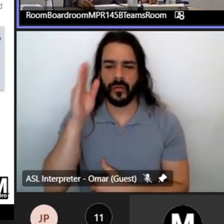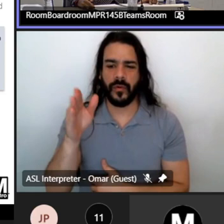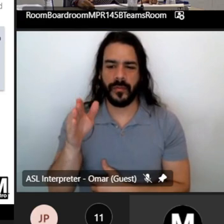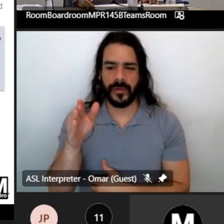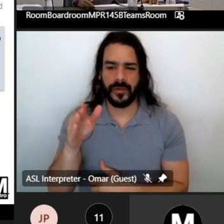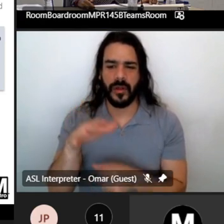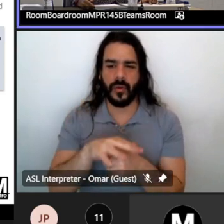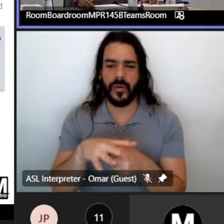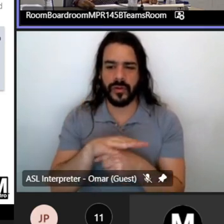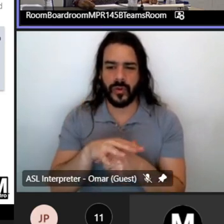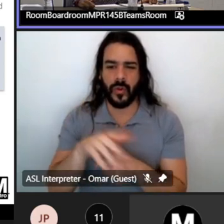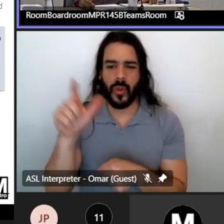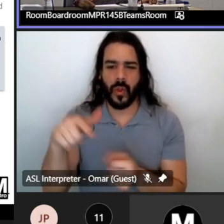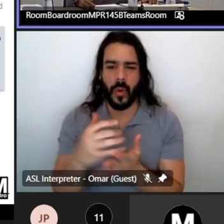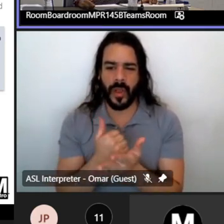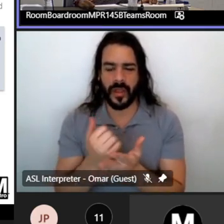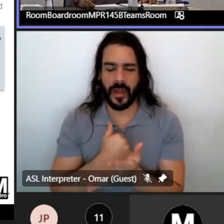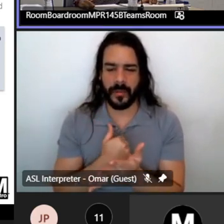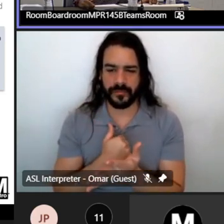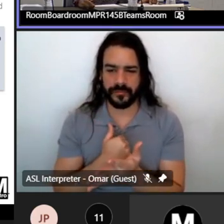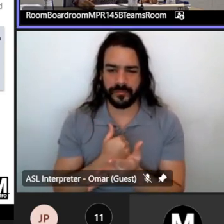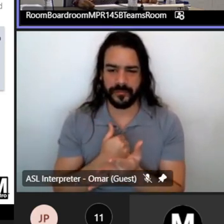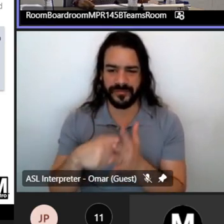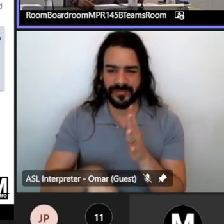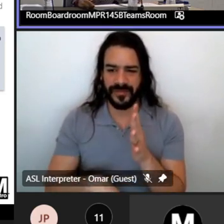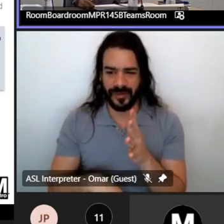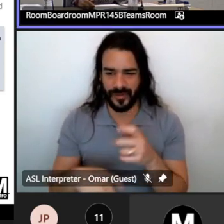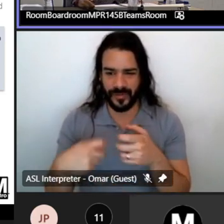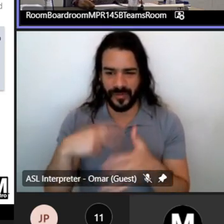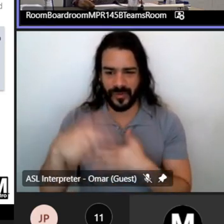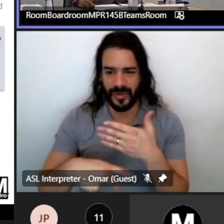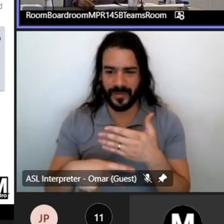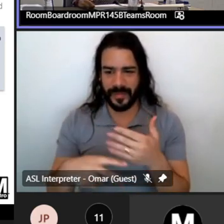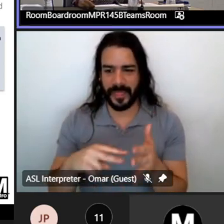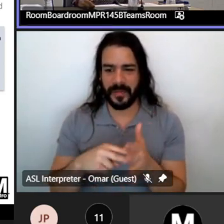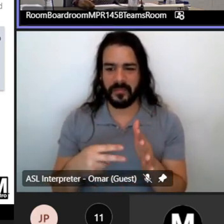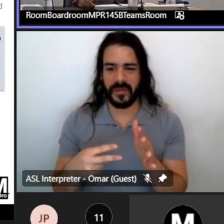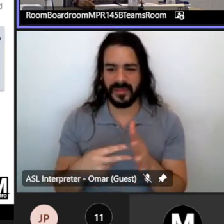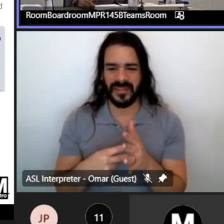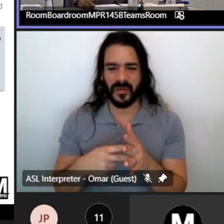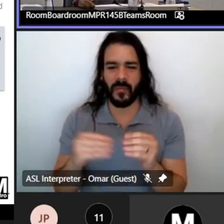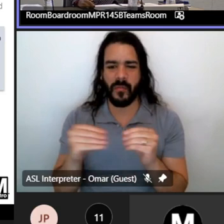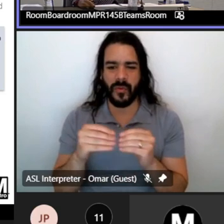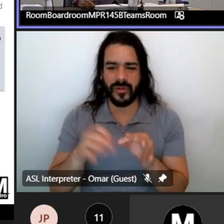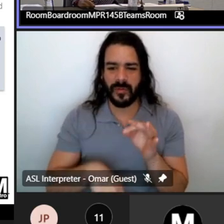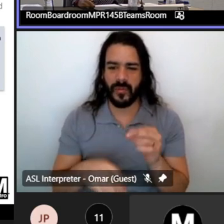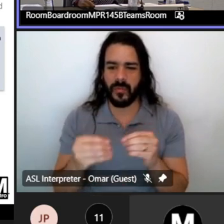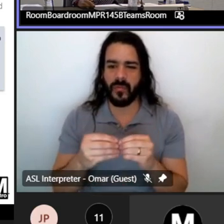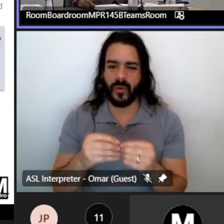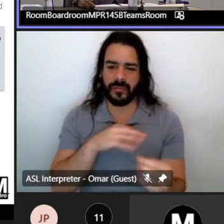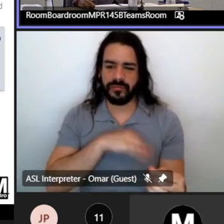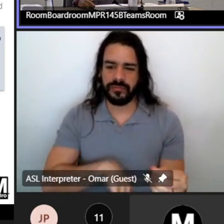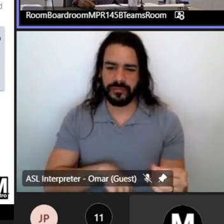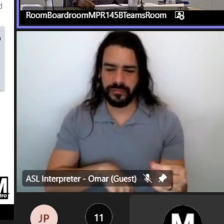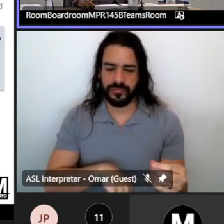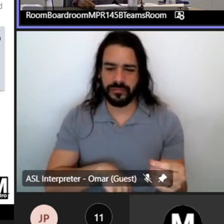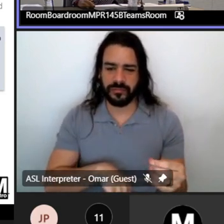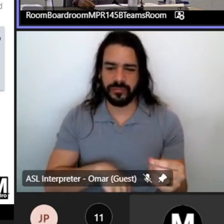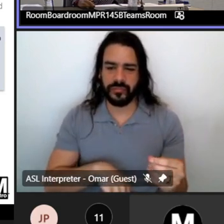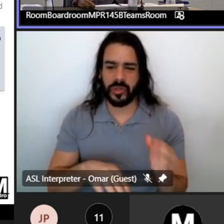regional low-income fare program. This fare simplification offers advantages over a